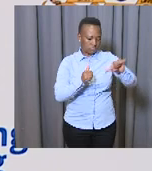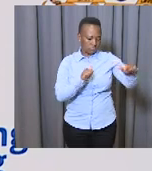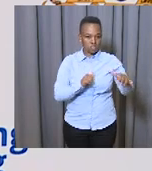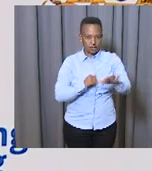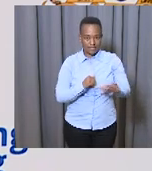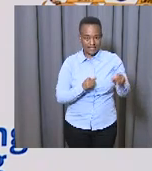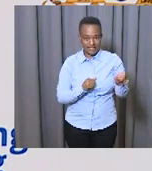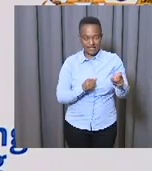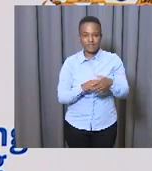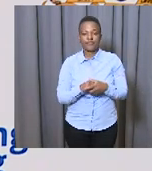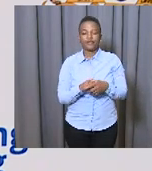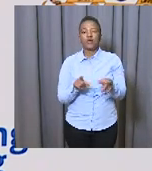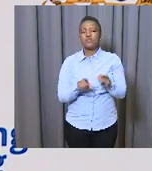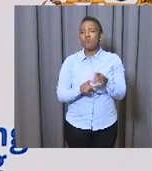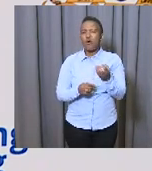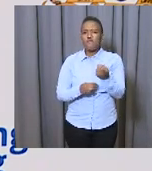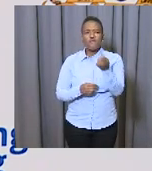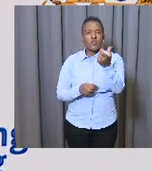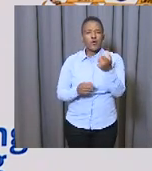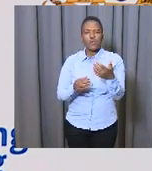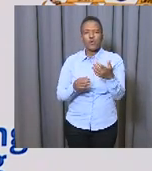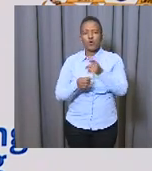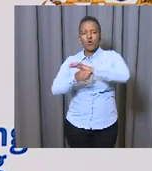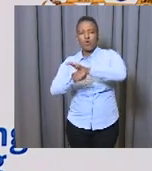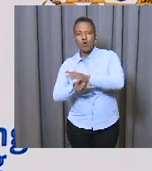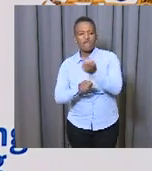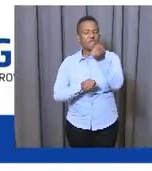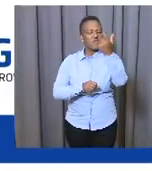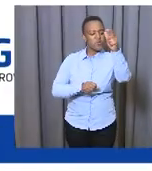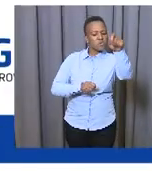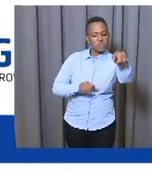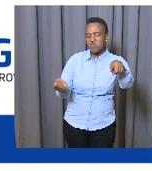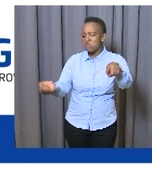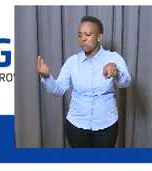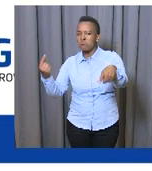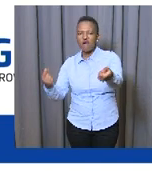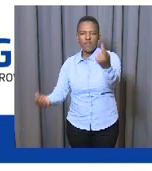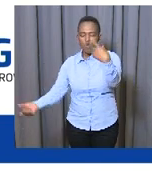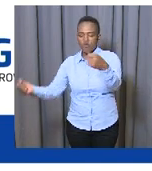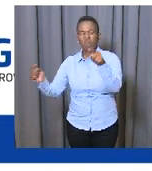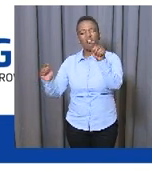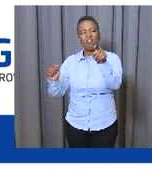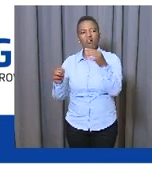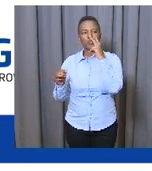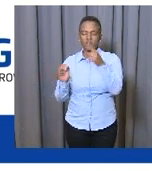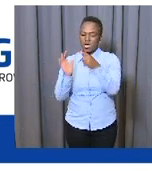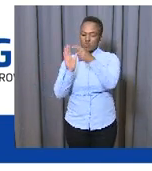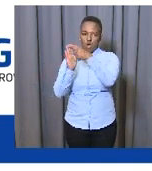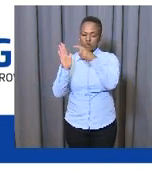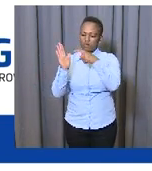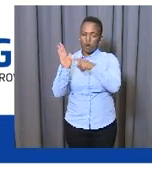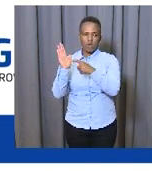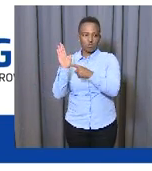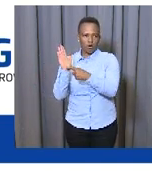there may have been few cases in this area or in that area, and those dots are smaller. You would see there would be